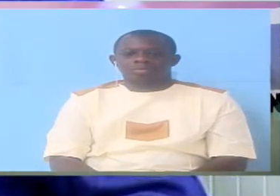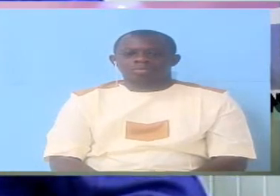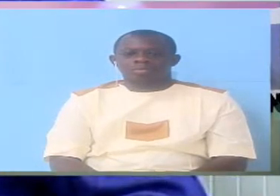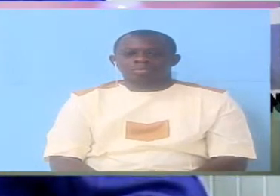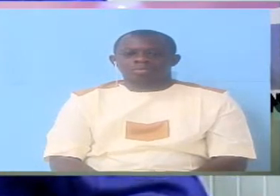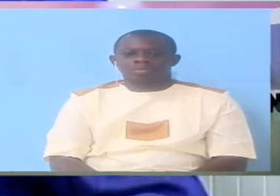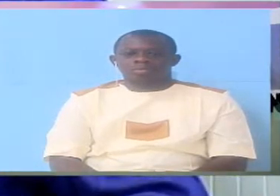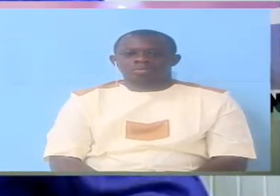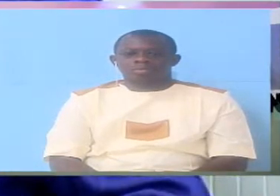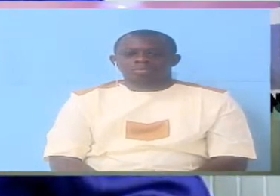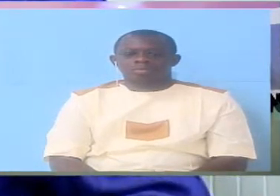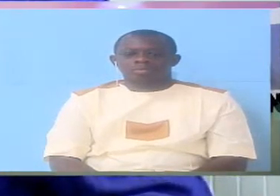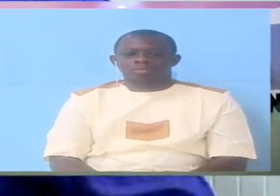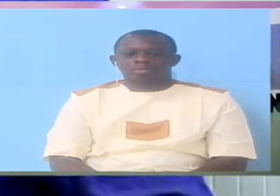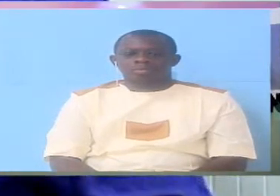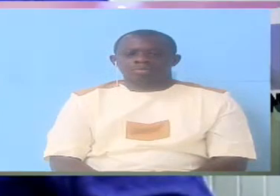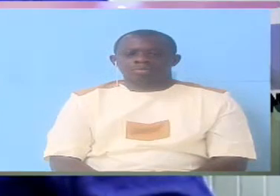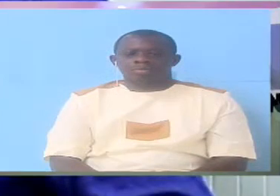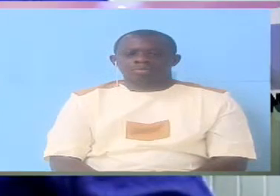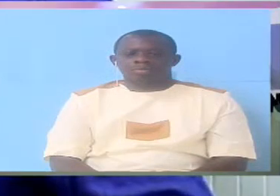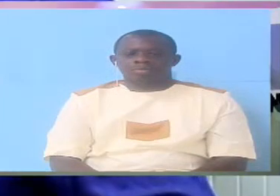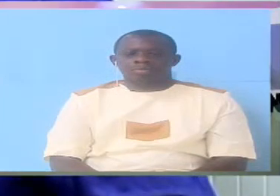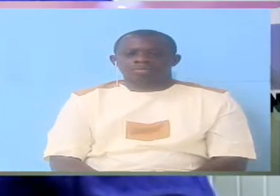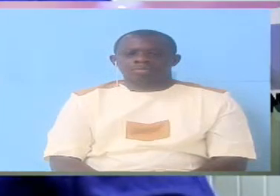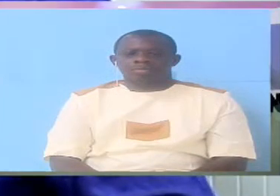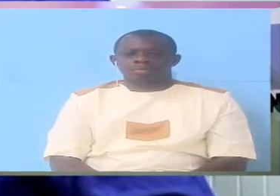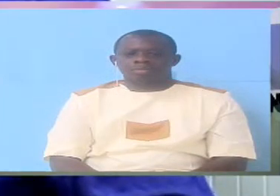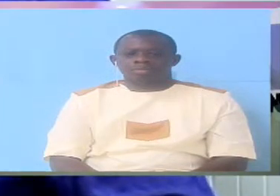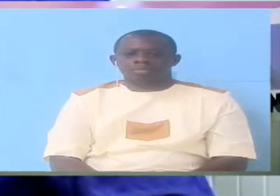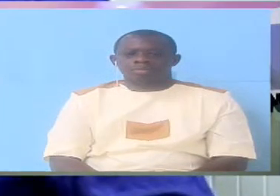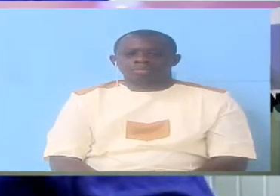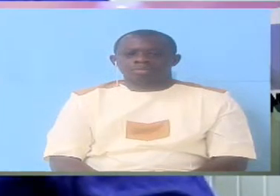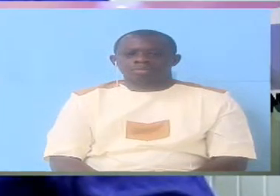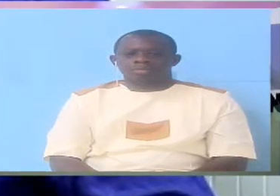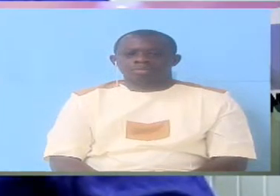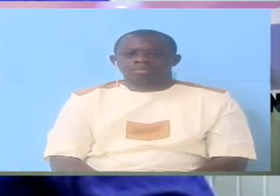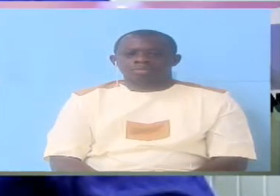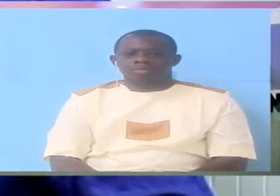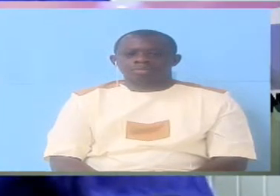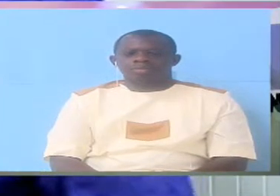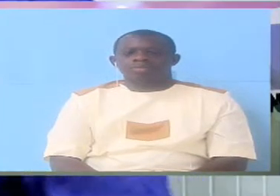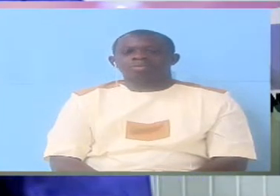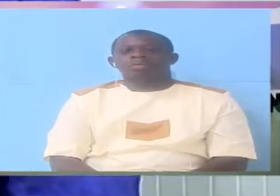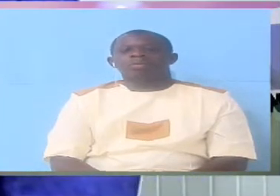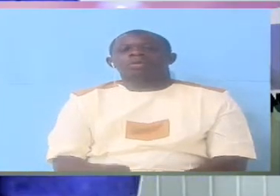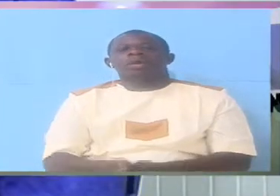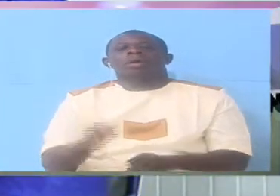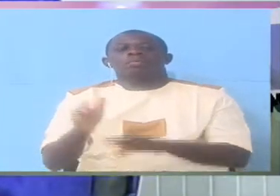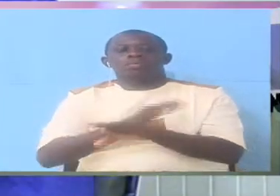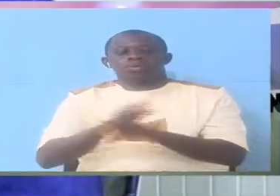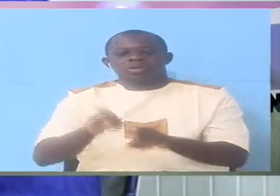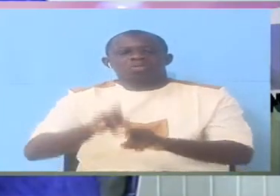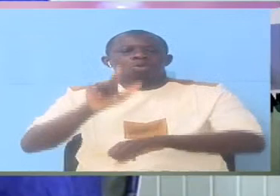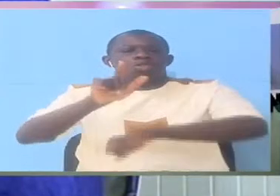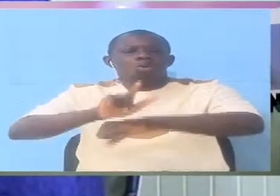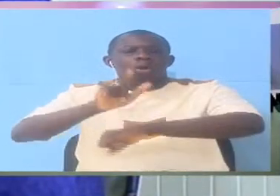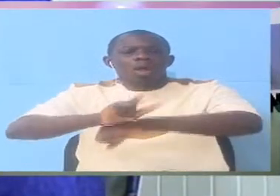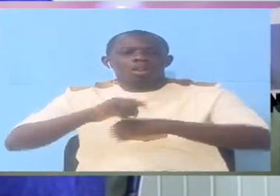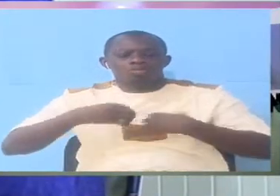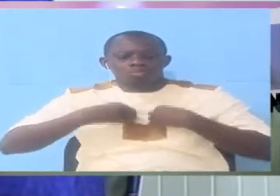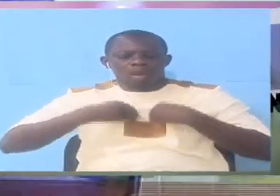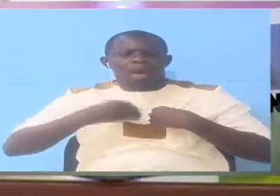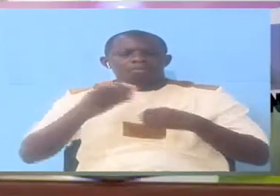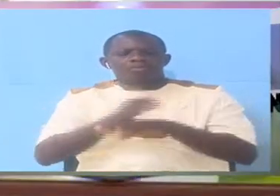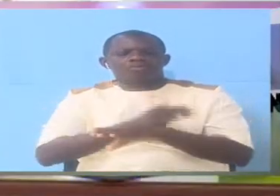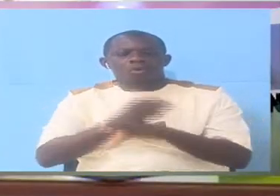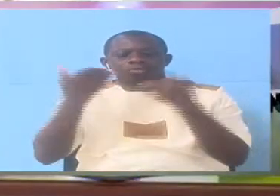not understand like Aframbe Patak and program or July 27. He was dressed in this local attire and